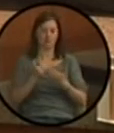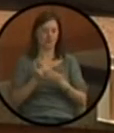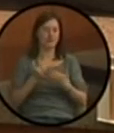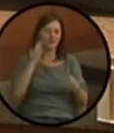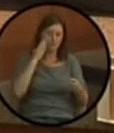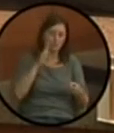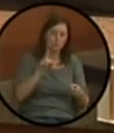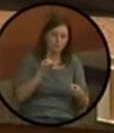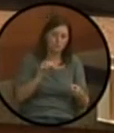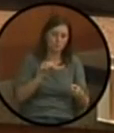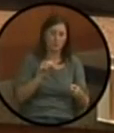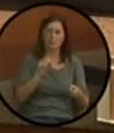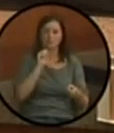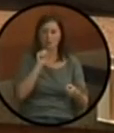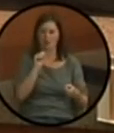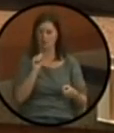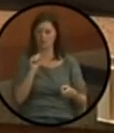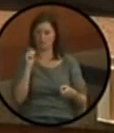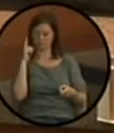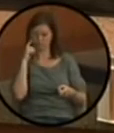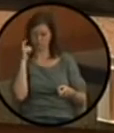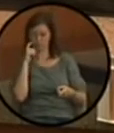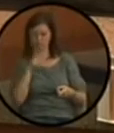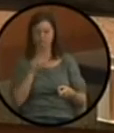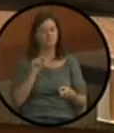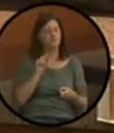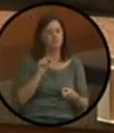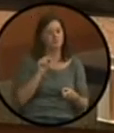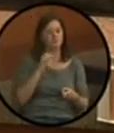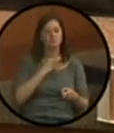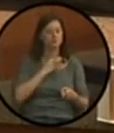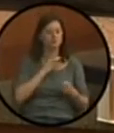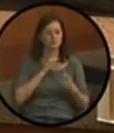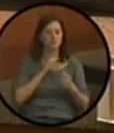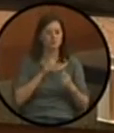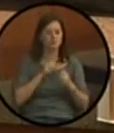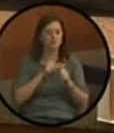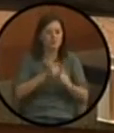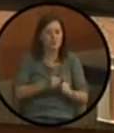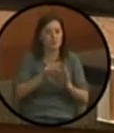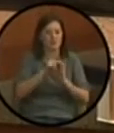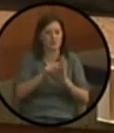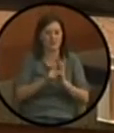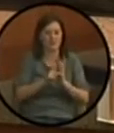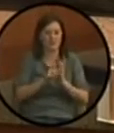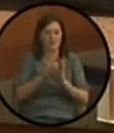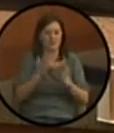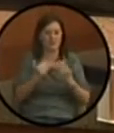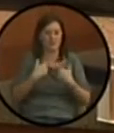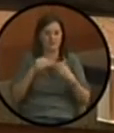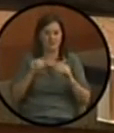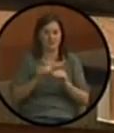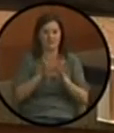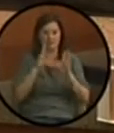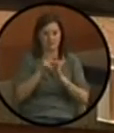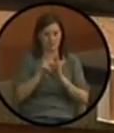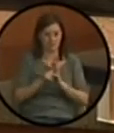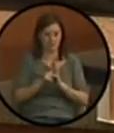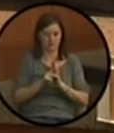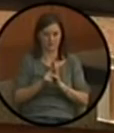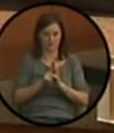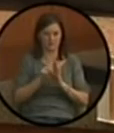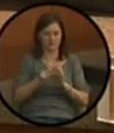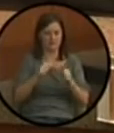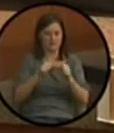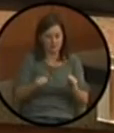questioning the justification of this. I just wonder if, from a policy standpoint, we shouldn't really be talking about this. It should go into the